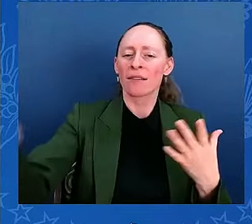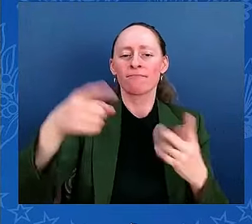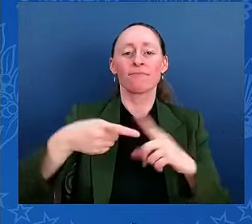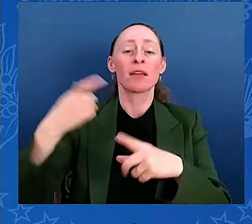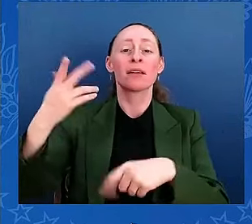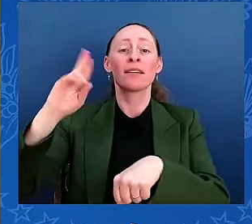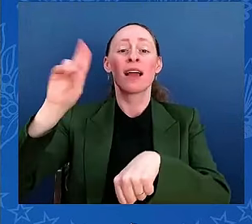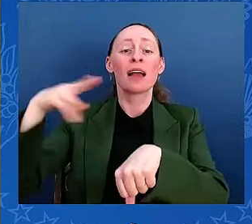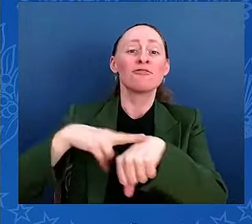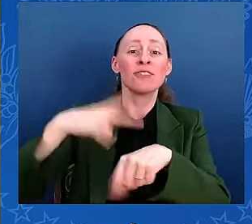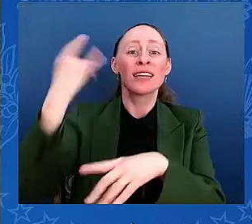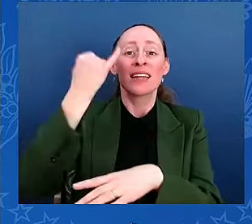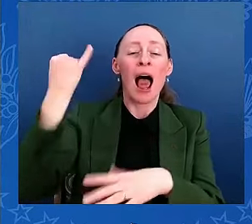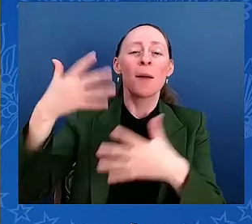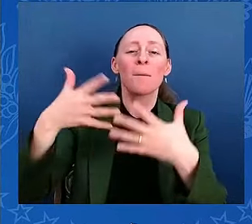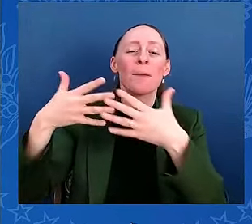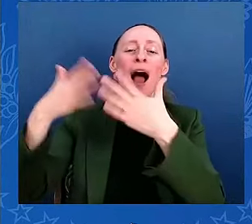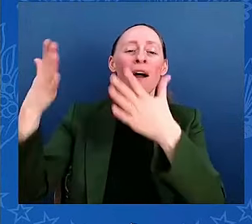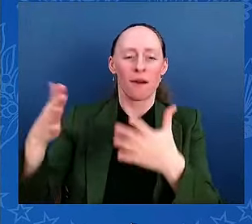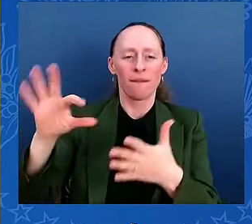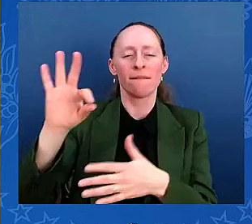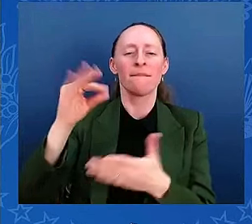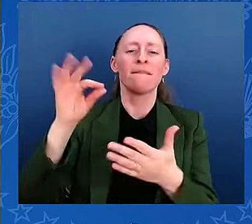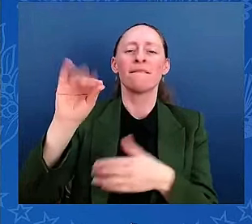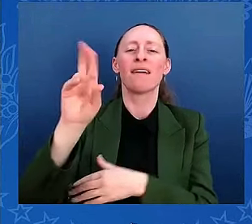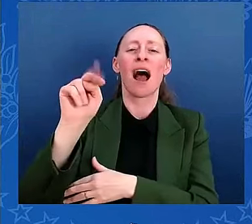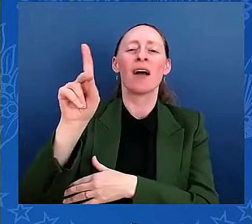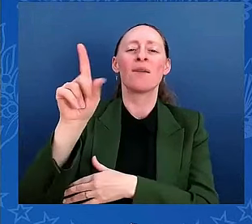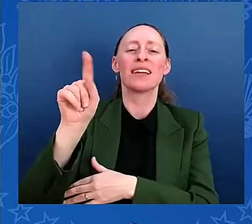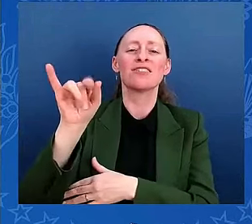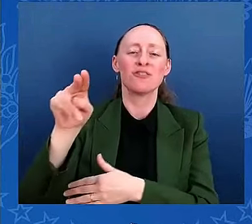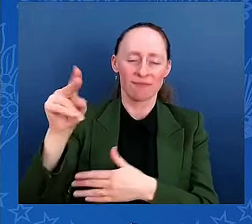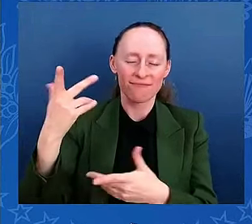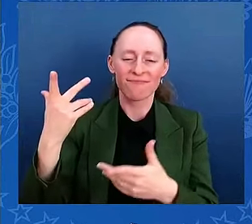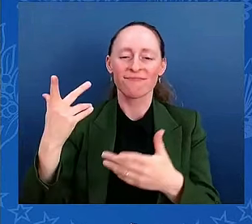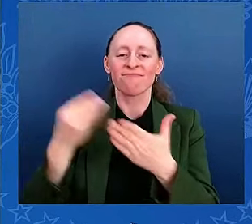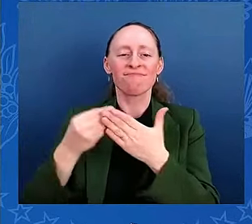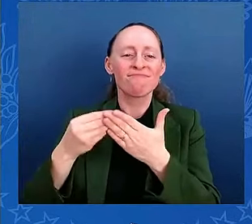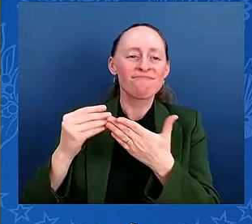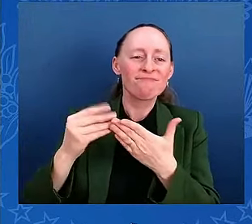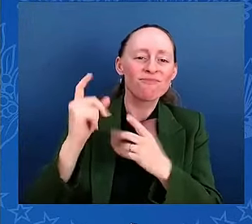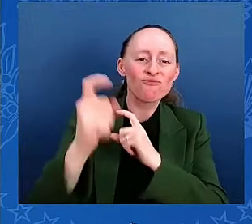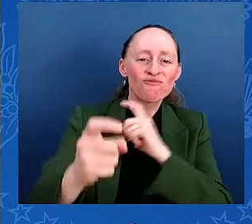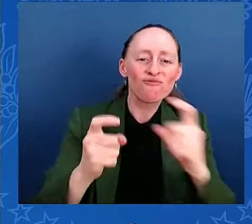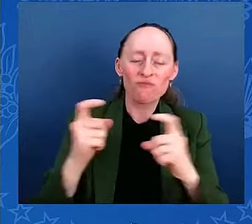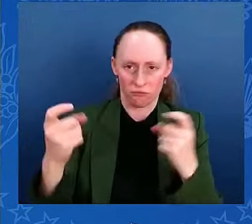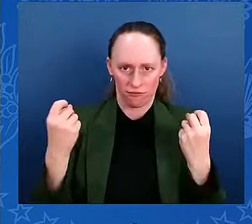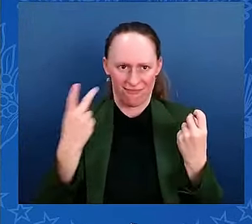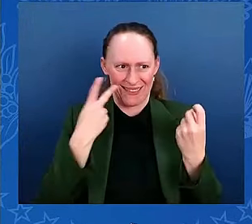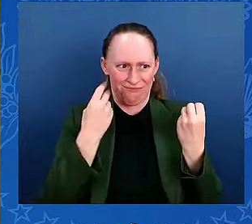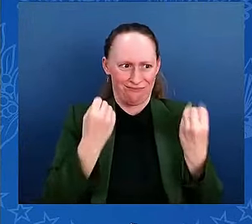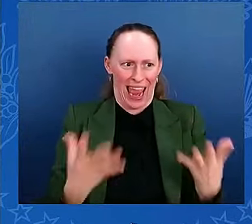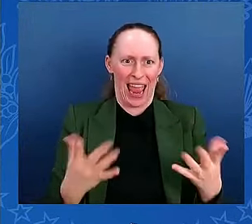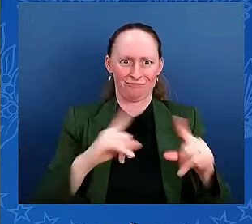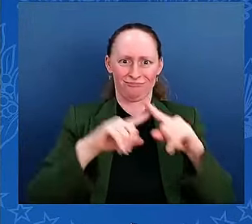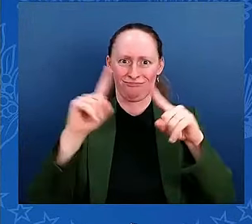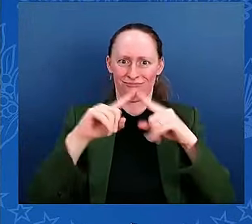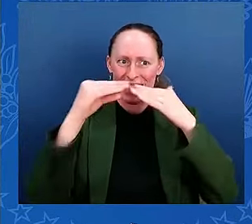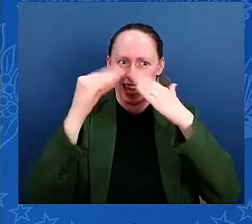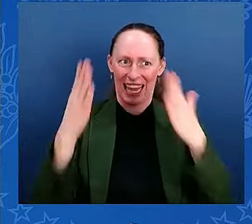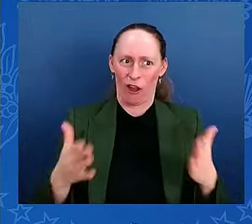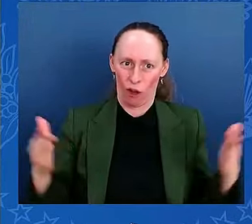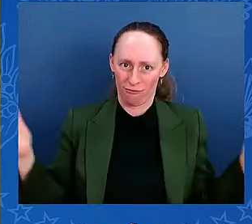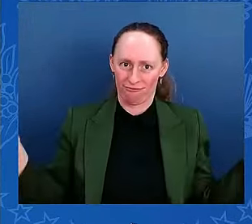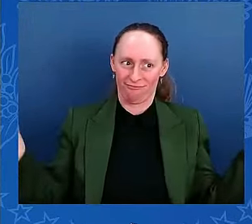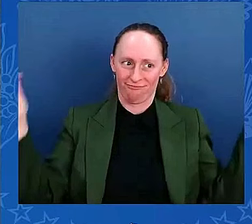Daughters of Italy and so many other Italian American leaders organizations from all across the country. You know, I can honestly say I wouldn't be president without